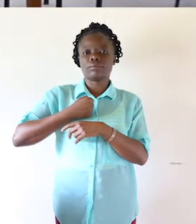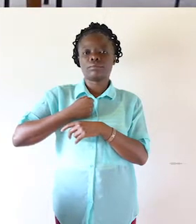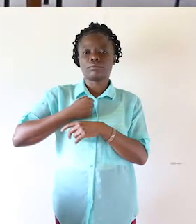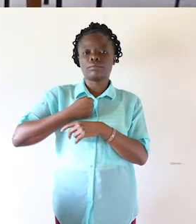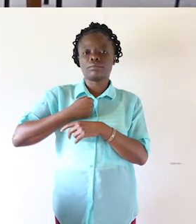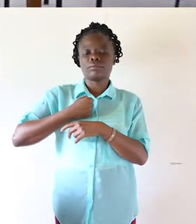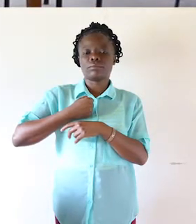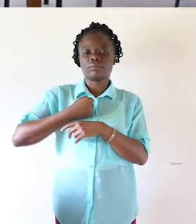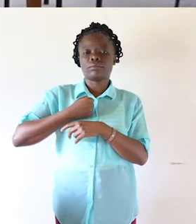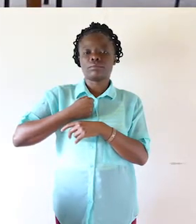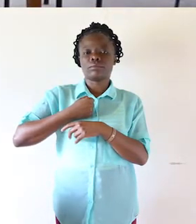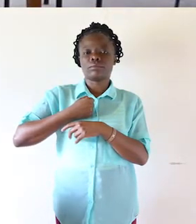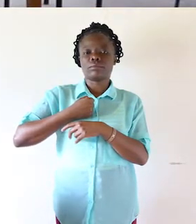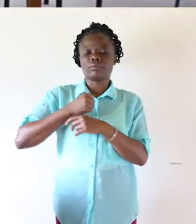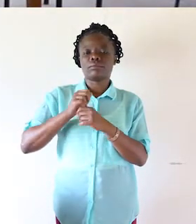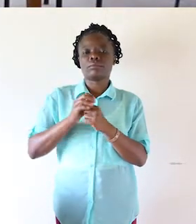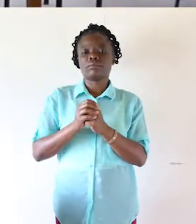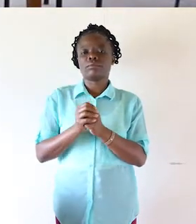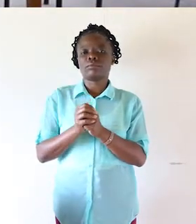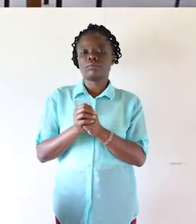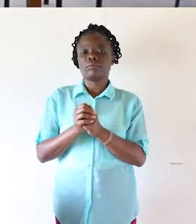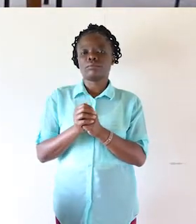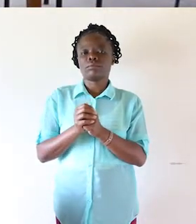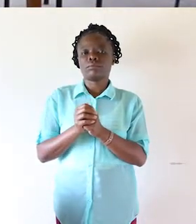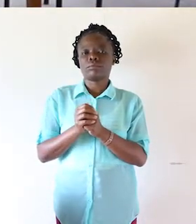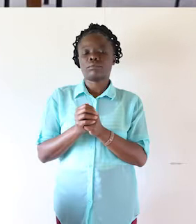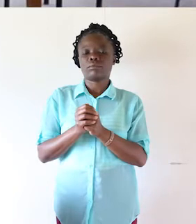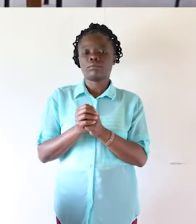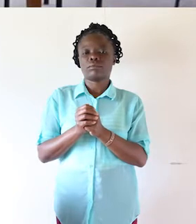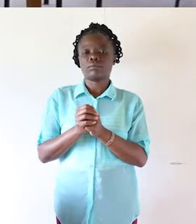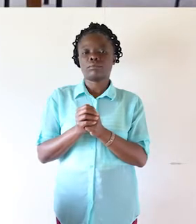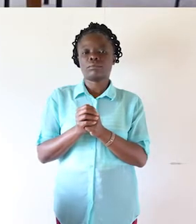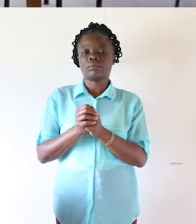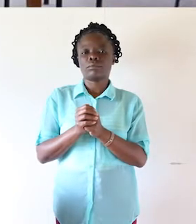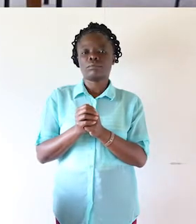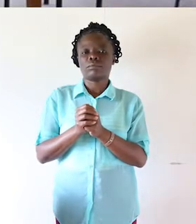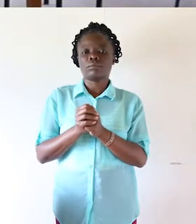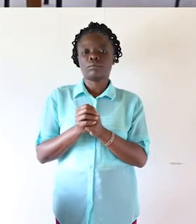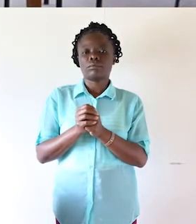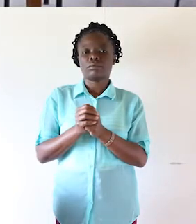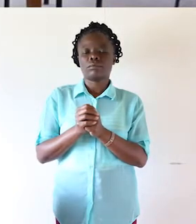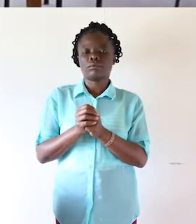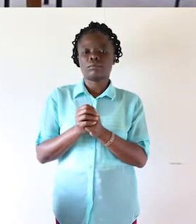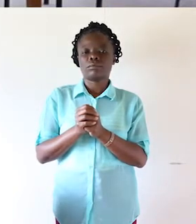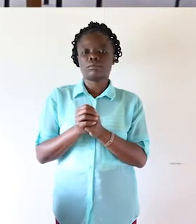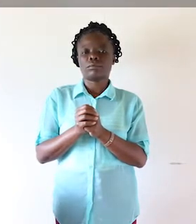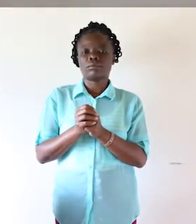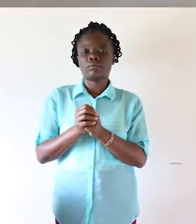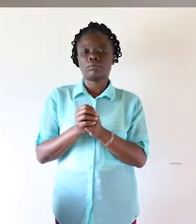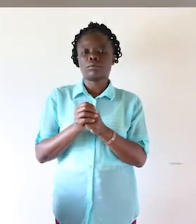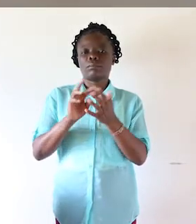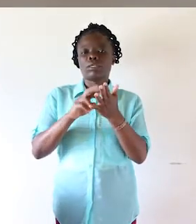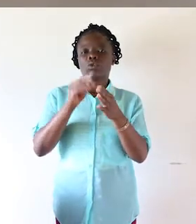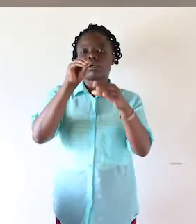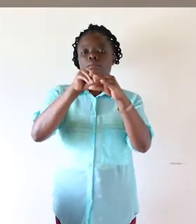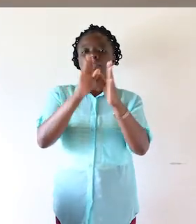Is put in the box. You can put the books, you turn it, You